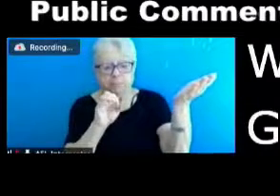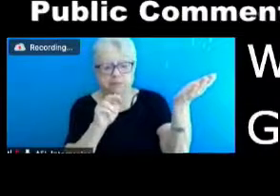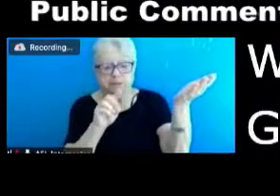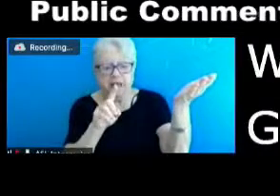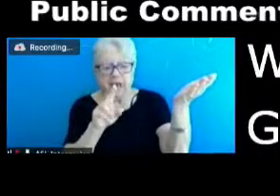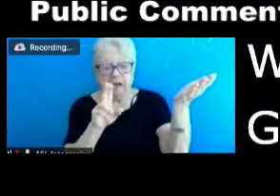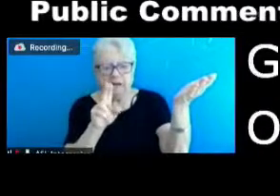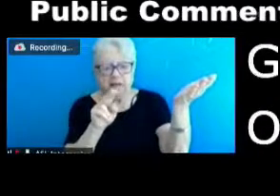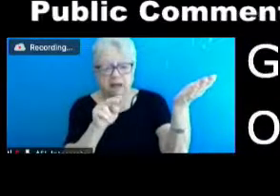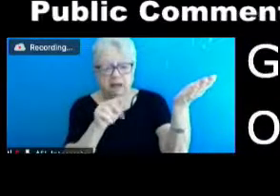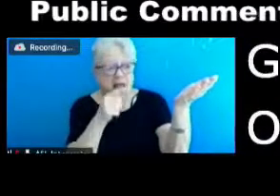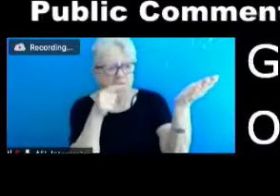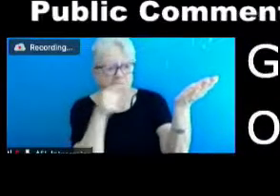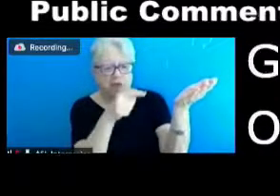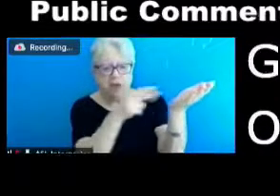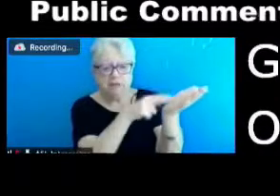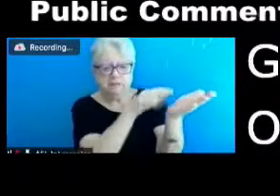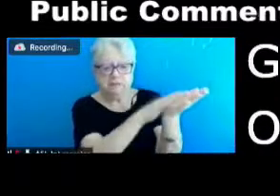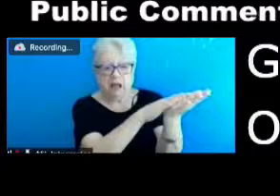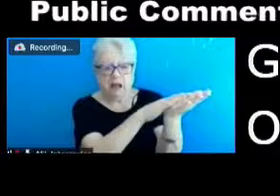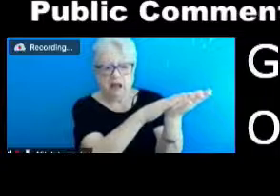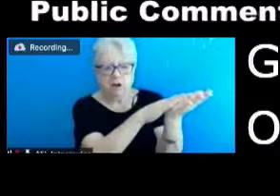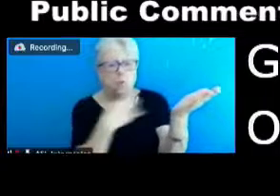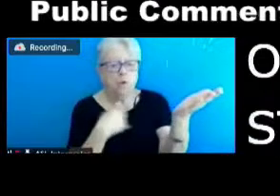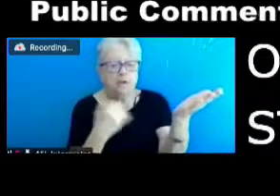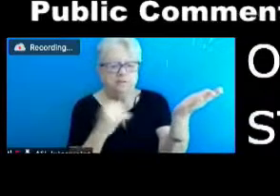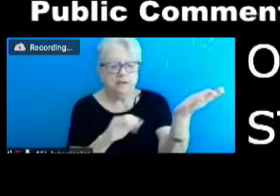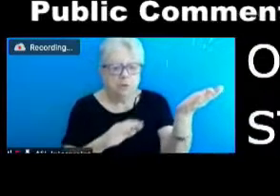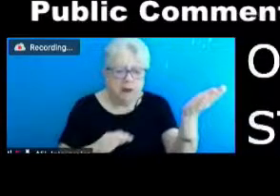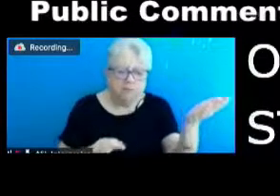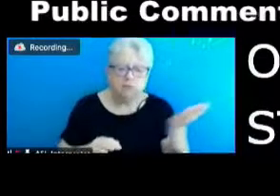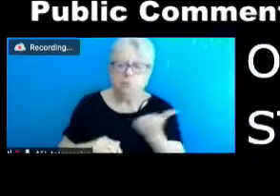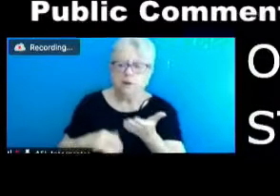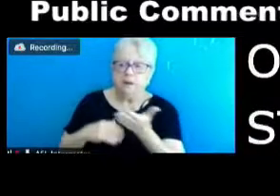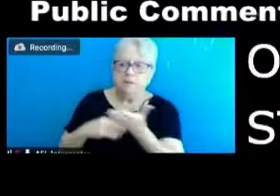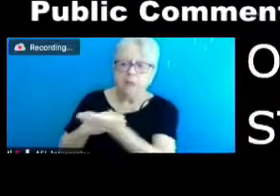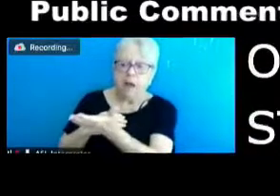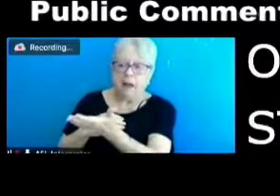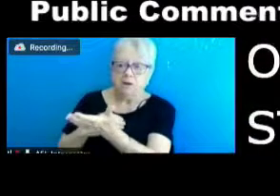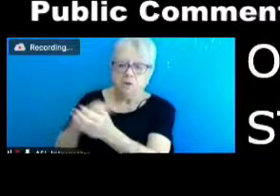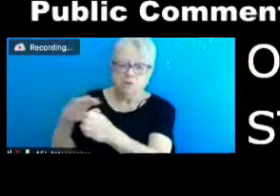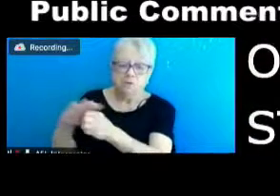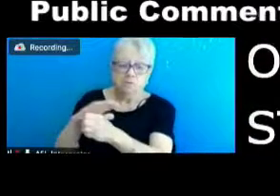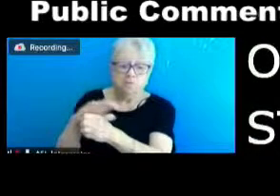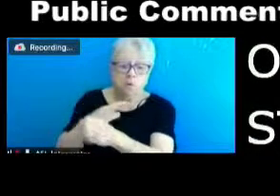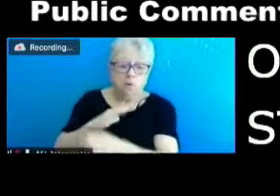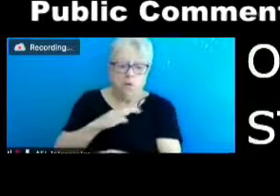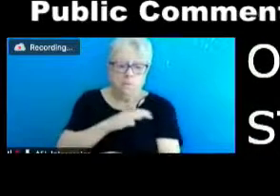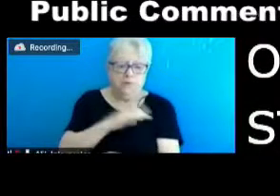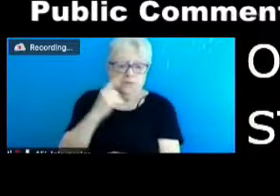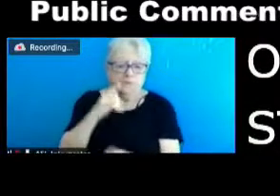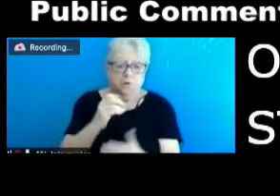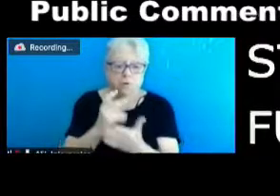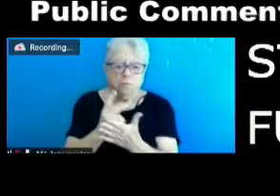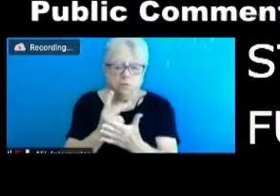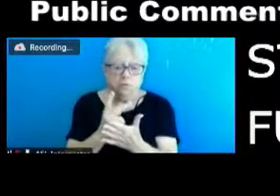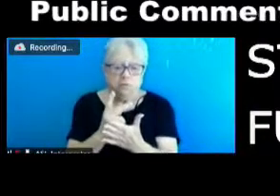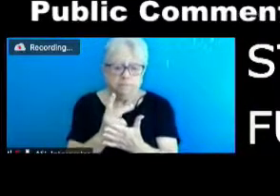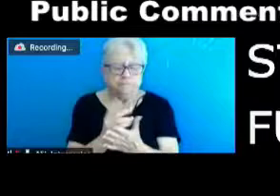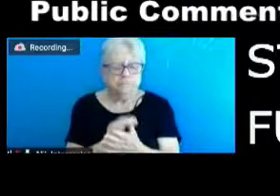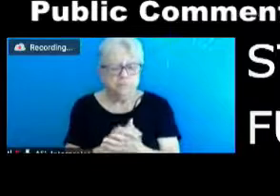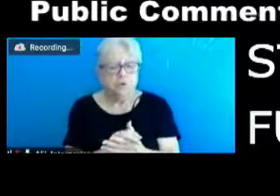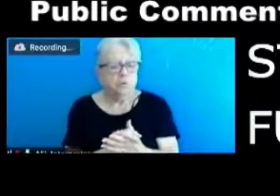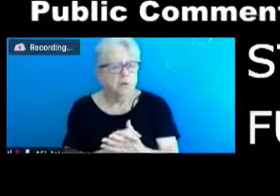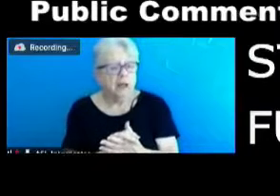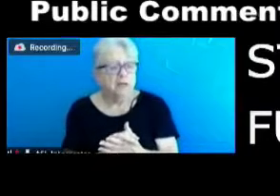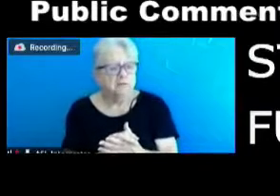line. We would still have to bring it back to the full commission for approval. So yes,